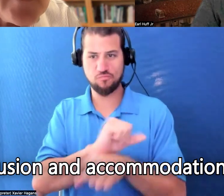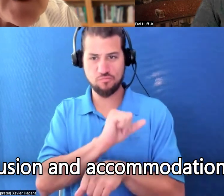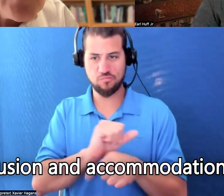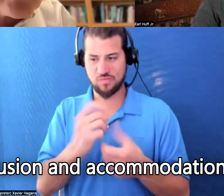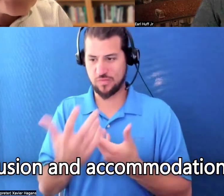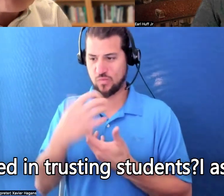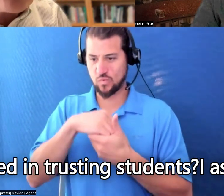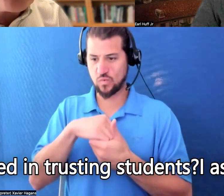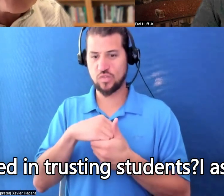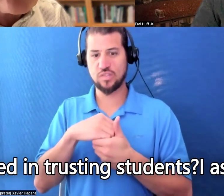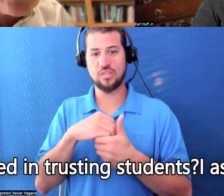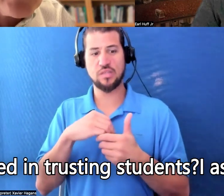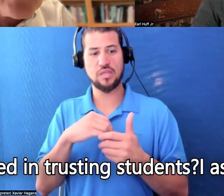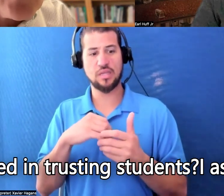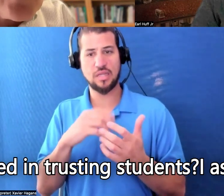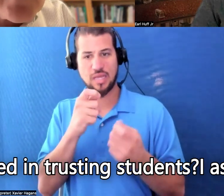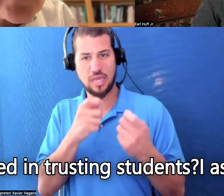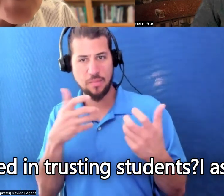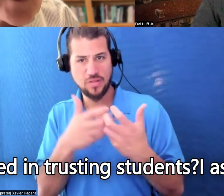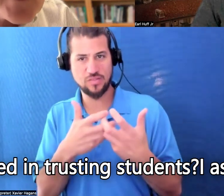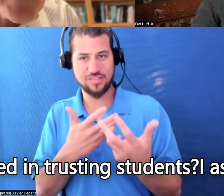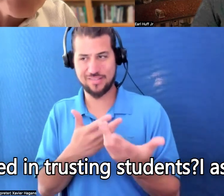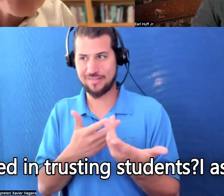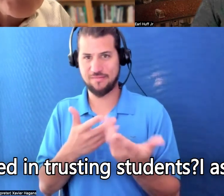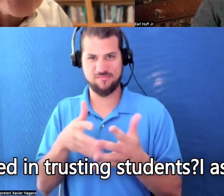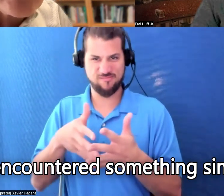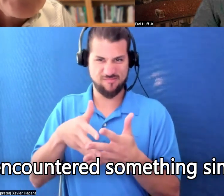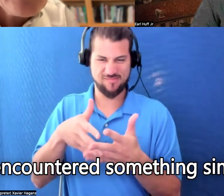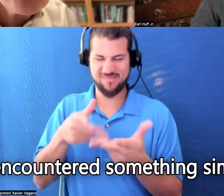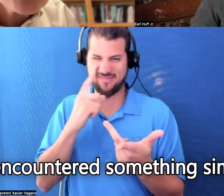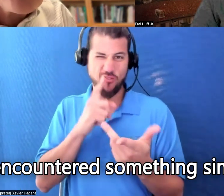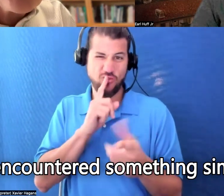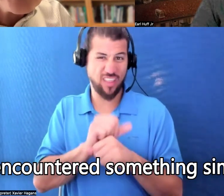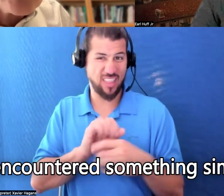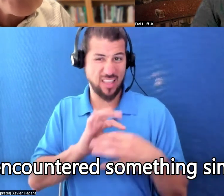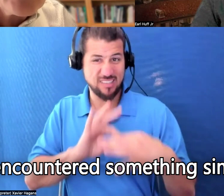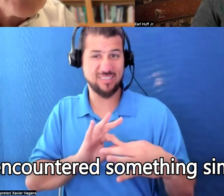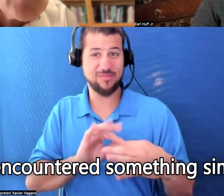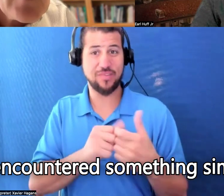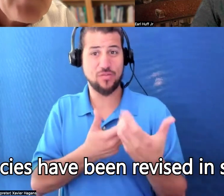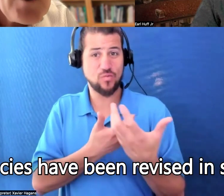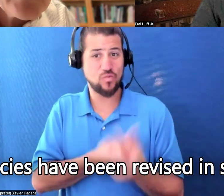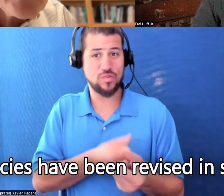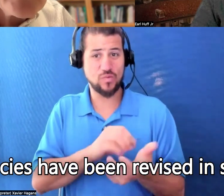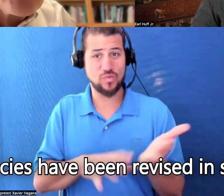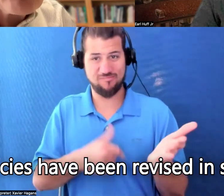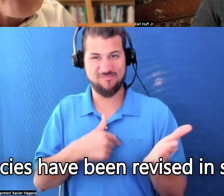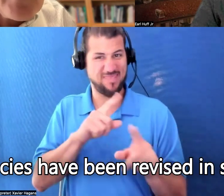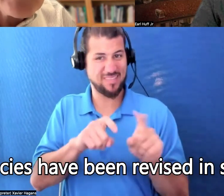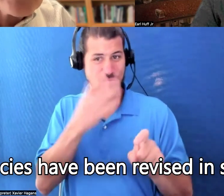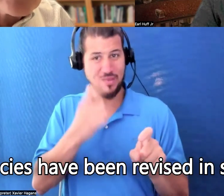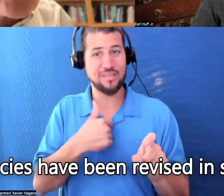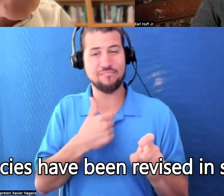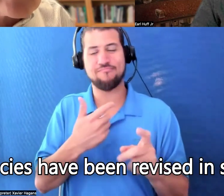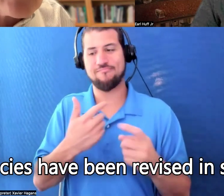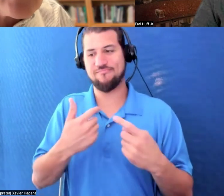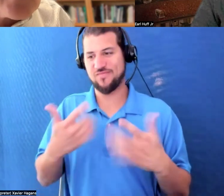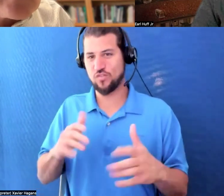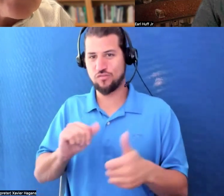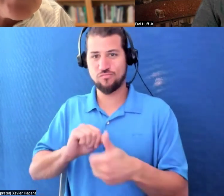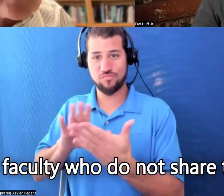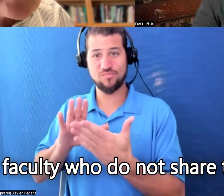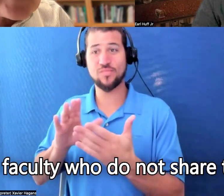and accommodations that are rooted in trusting students? I ask because I've encountered something similar where policies have been revised in